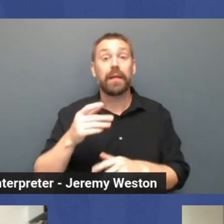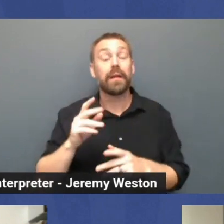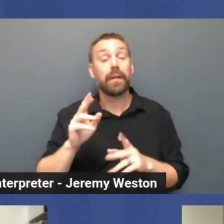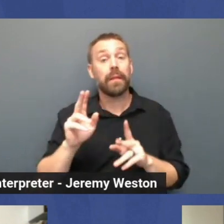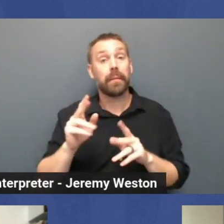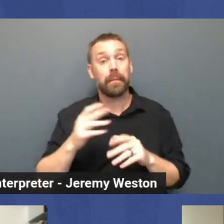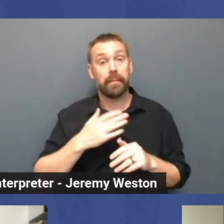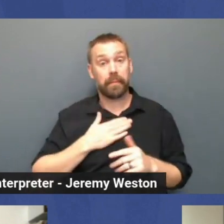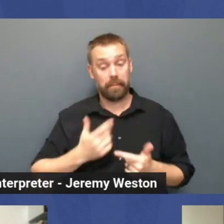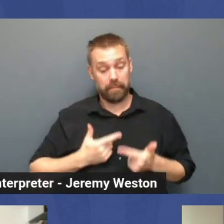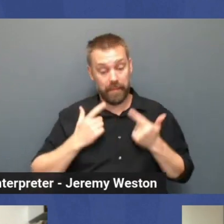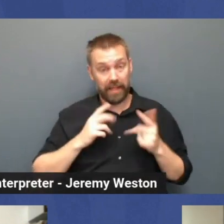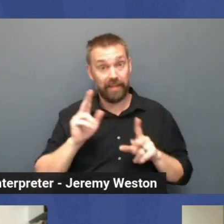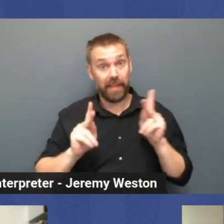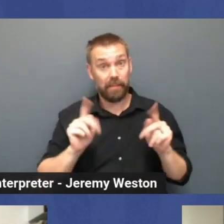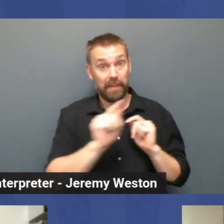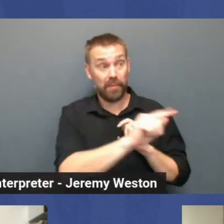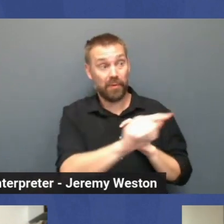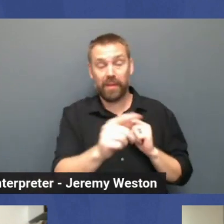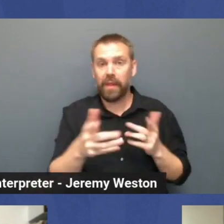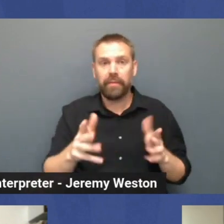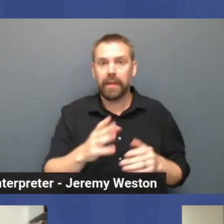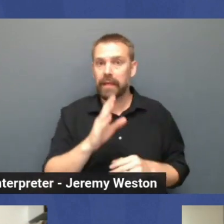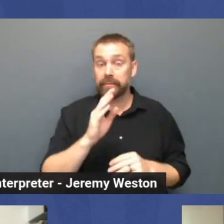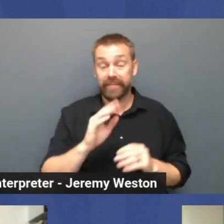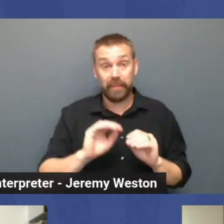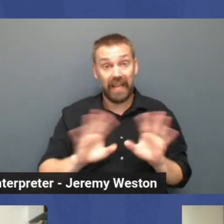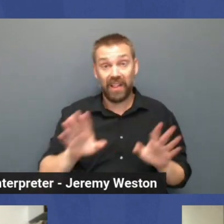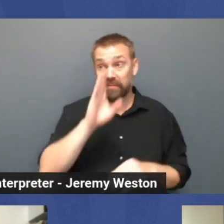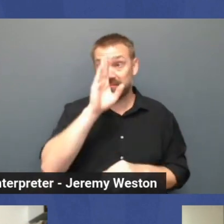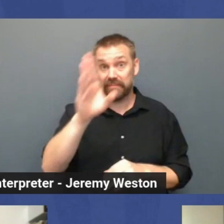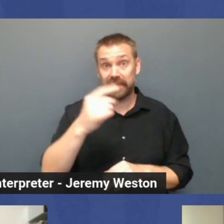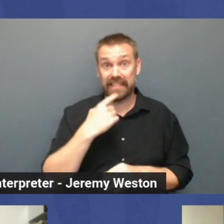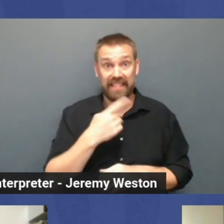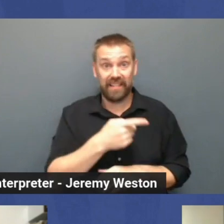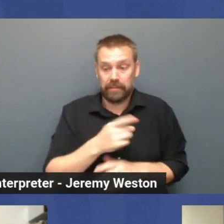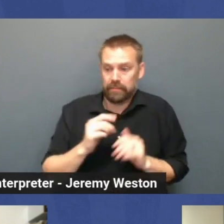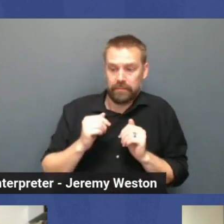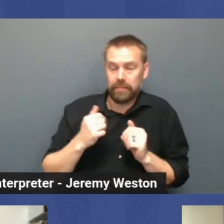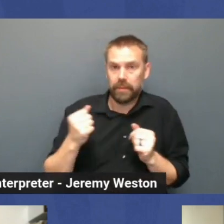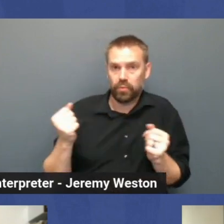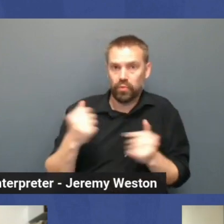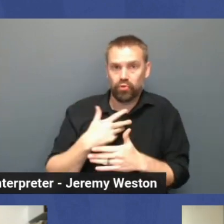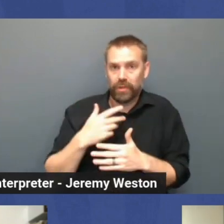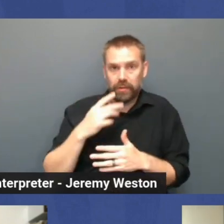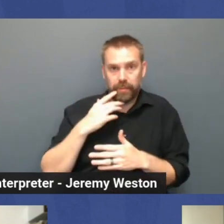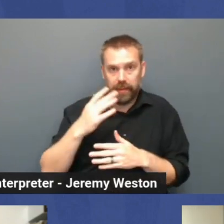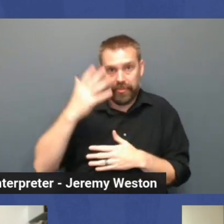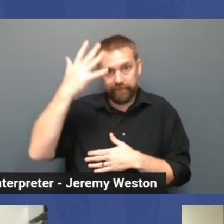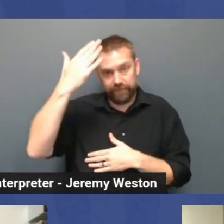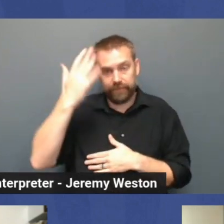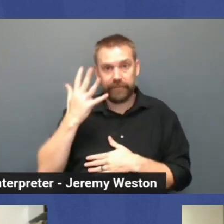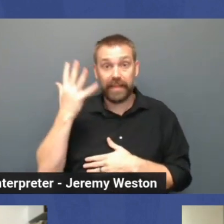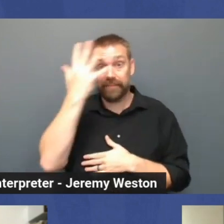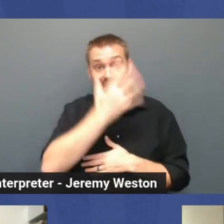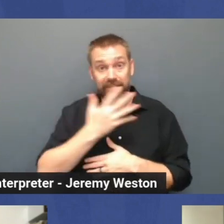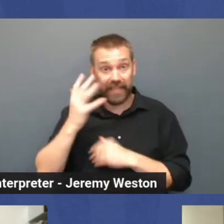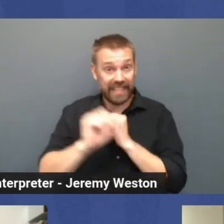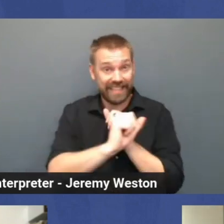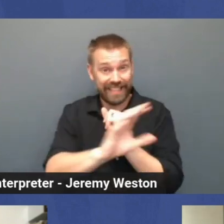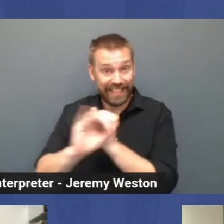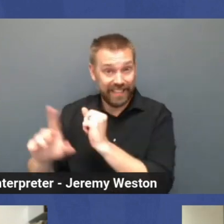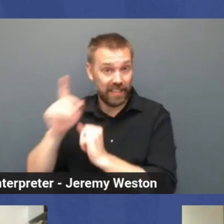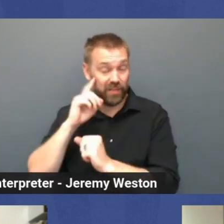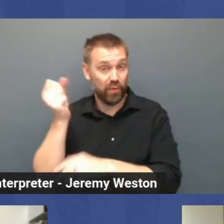very clearly stated they are too scared to be the face of some of the demonstrations that I've led, but they were vital